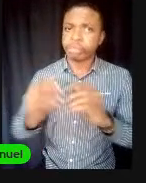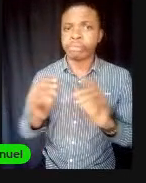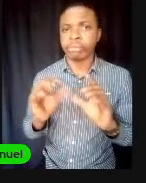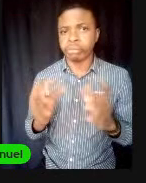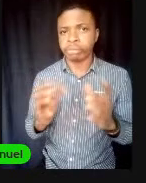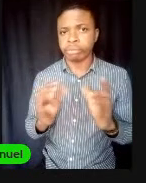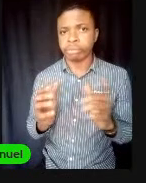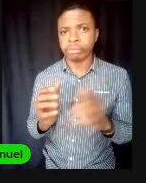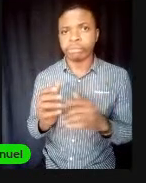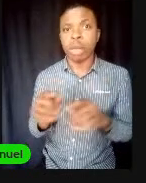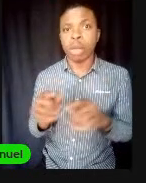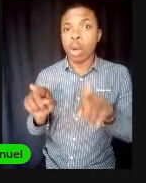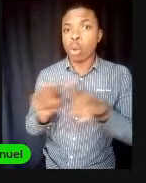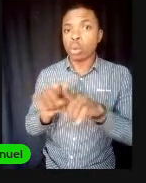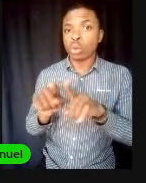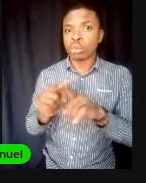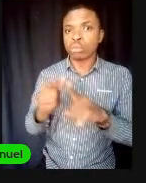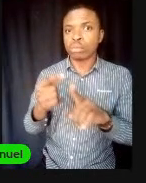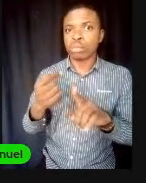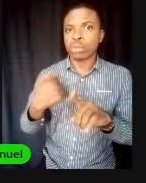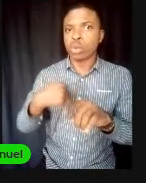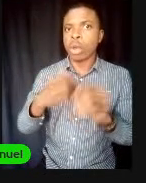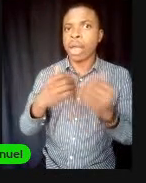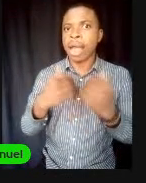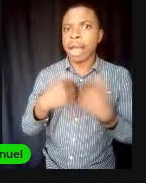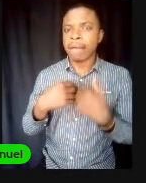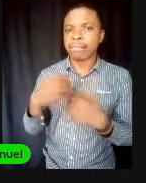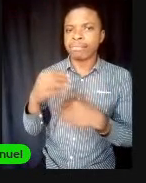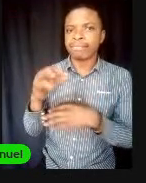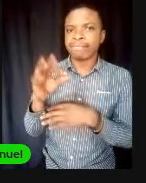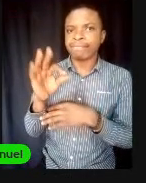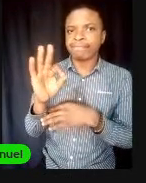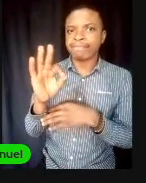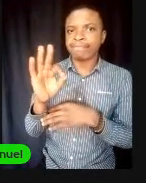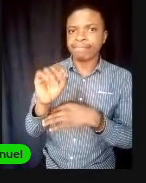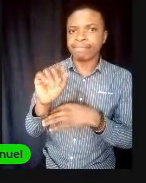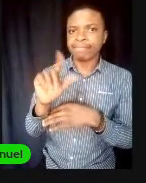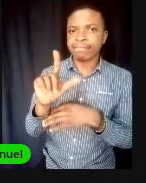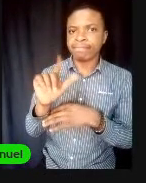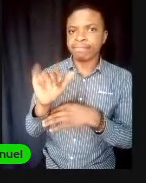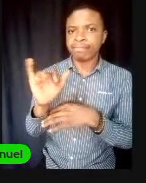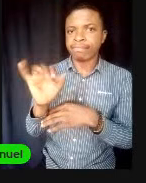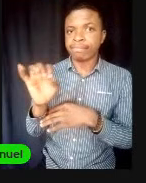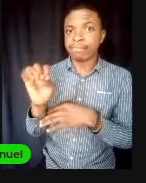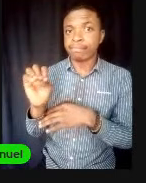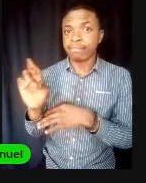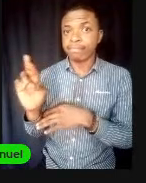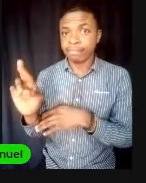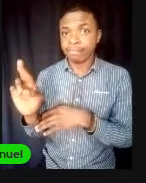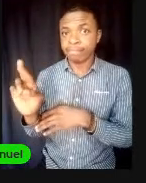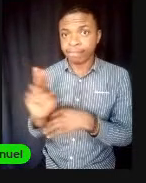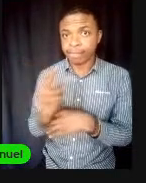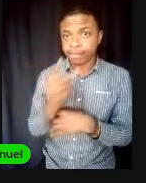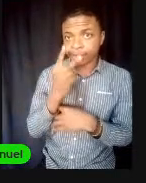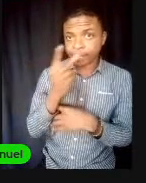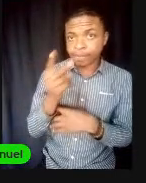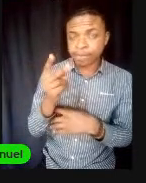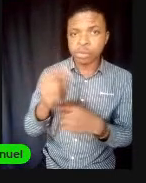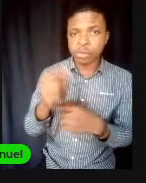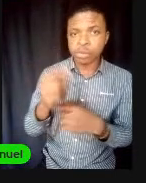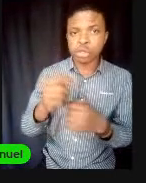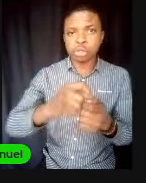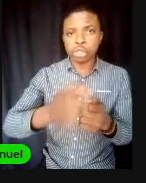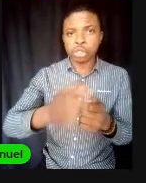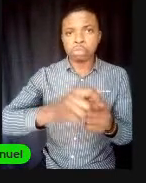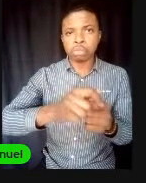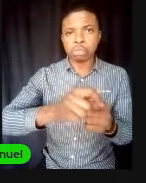If you can zoom it, I don't know, but if you can zoom it, you see. If you can zoom it very well, you will see that that is a flyer there. Then